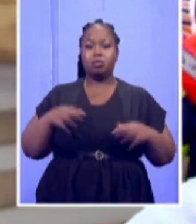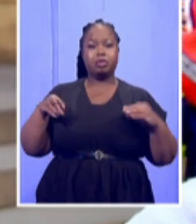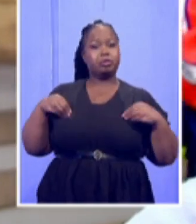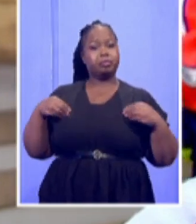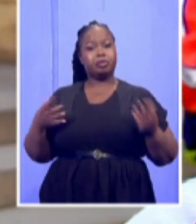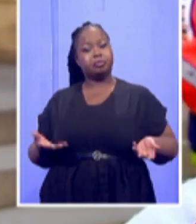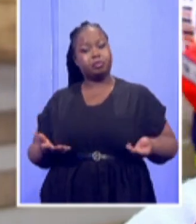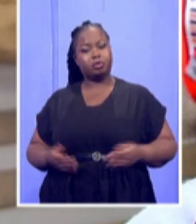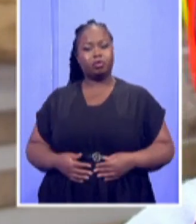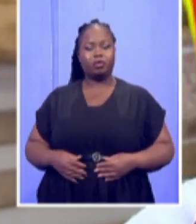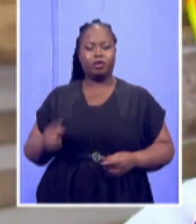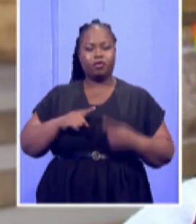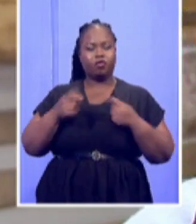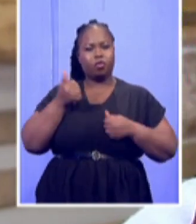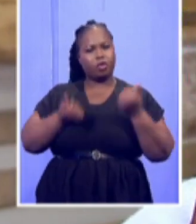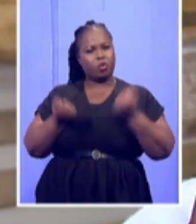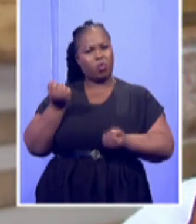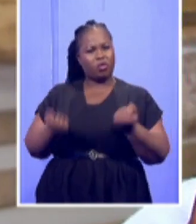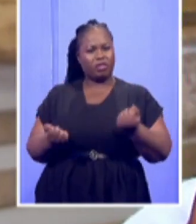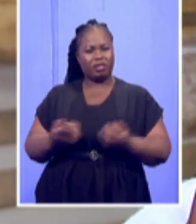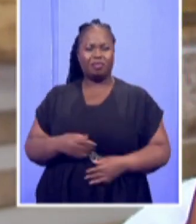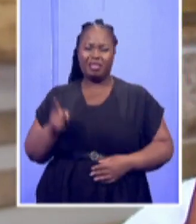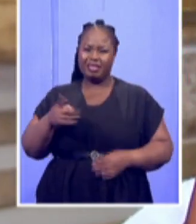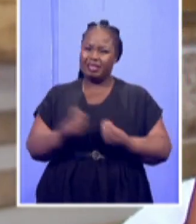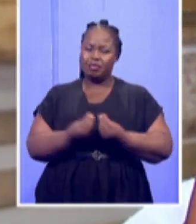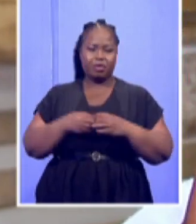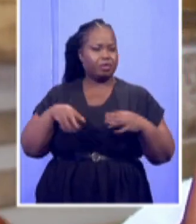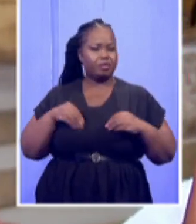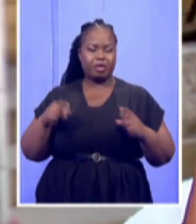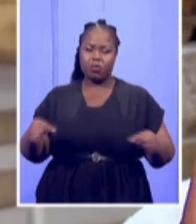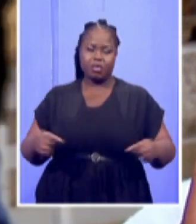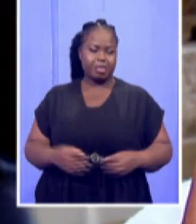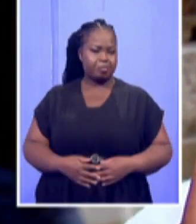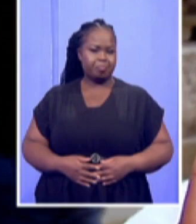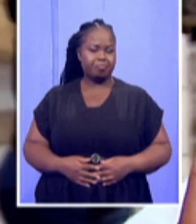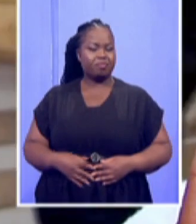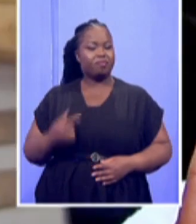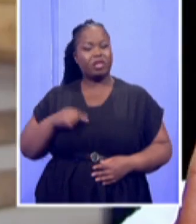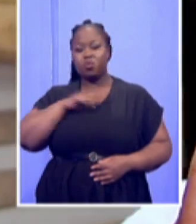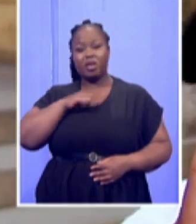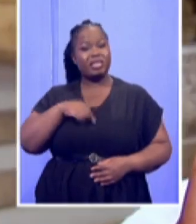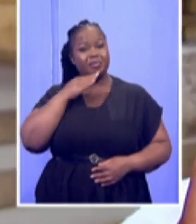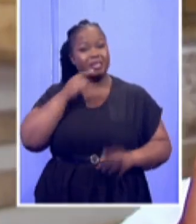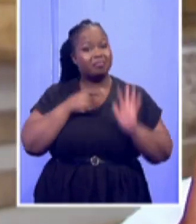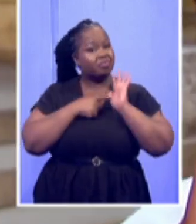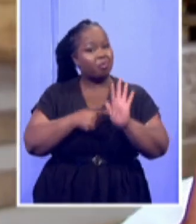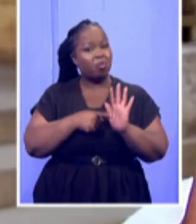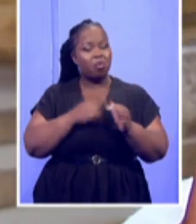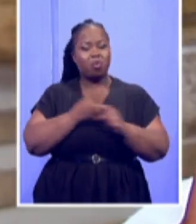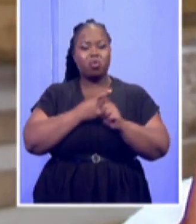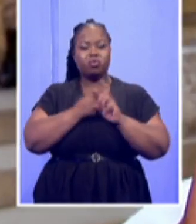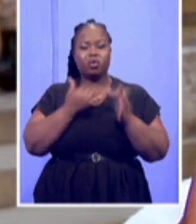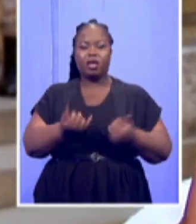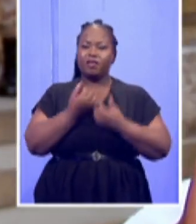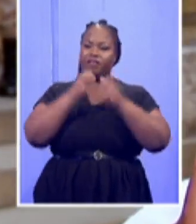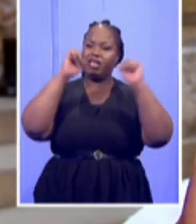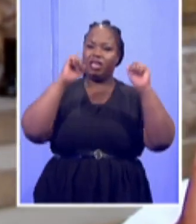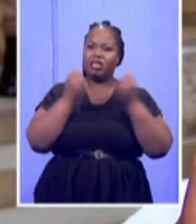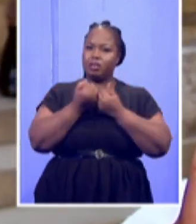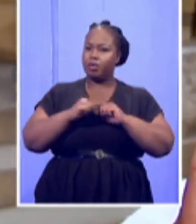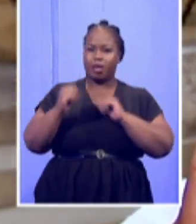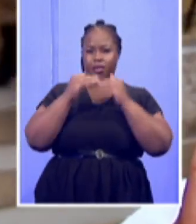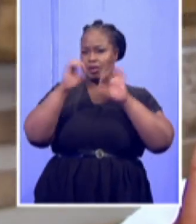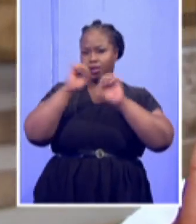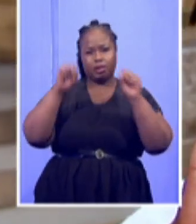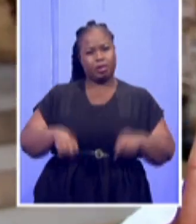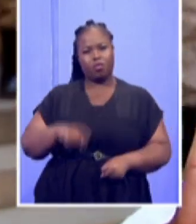accepted by the courts, and that's something we cannot accept. That's not a symptom or a sign of a free democratic system. That's a